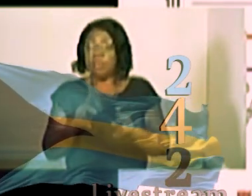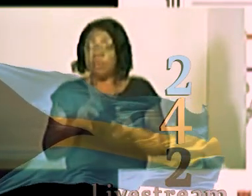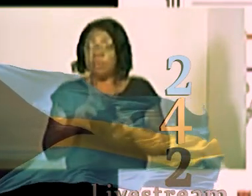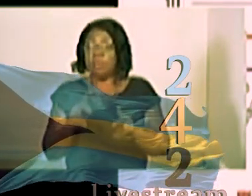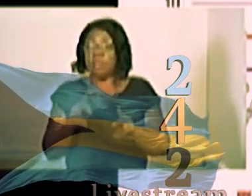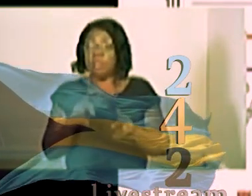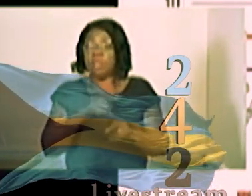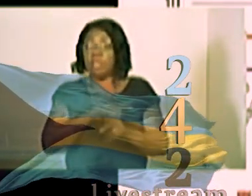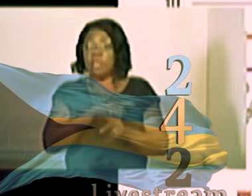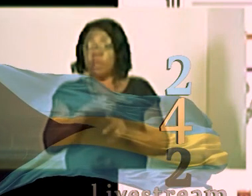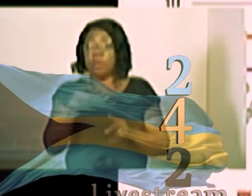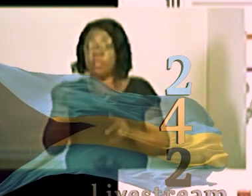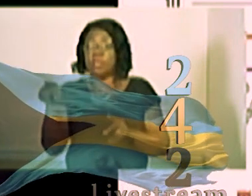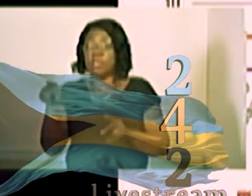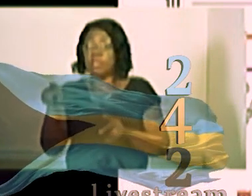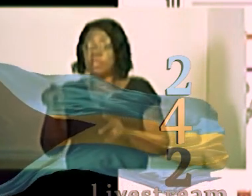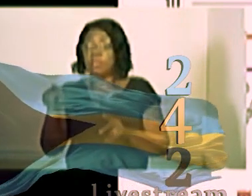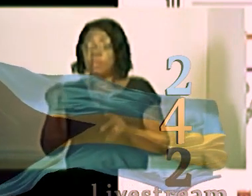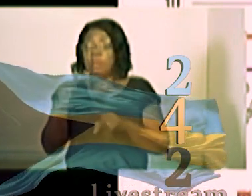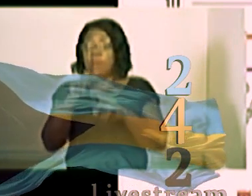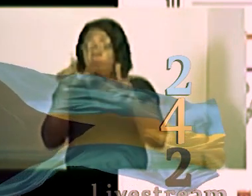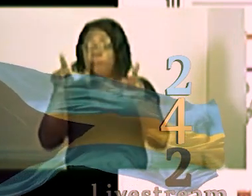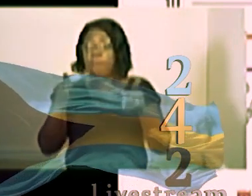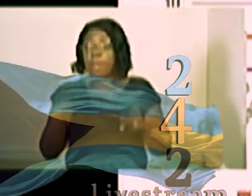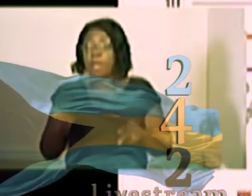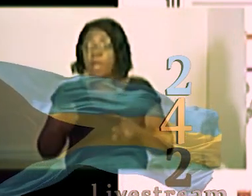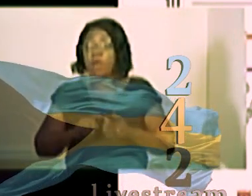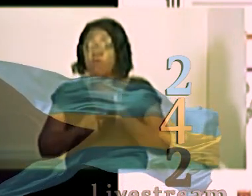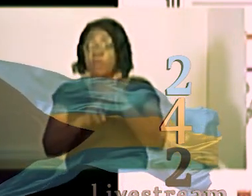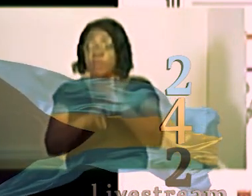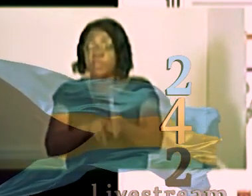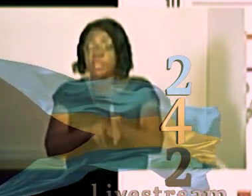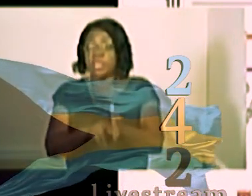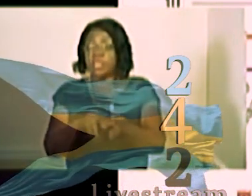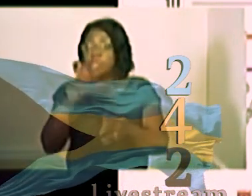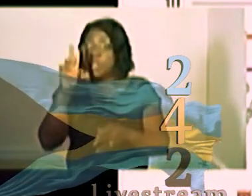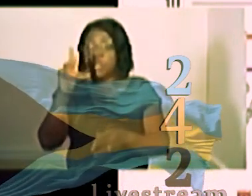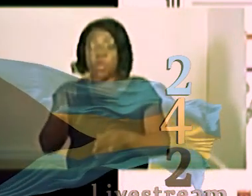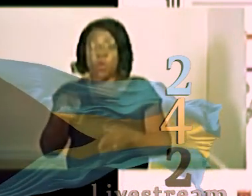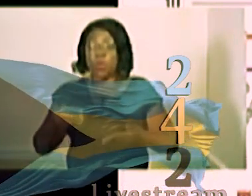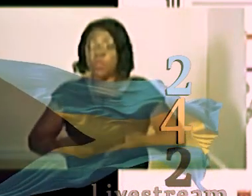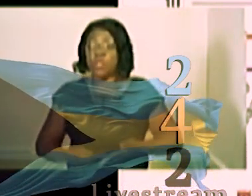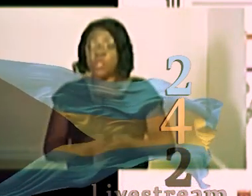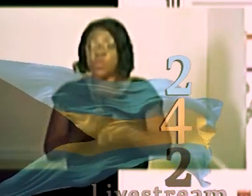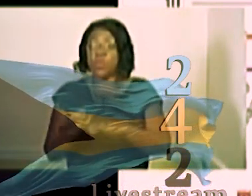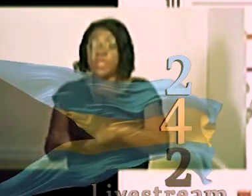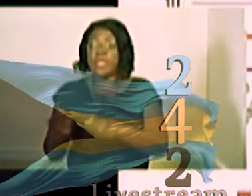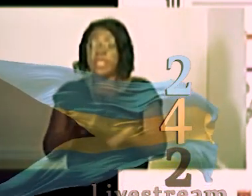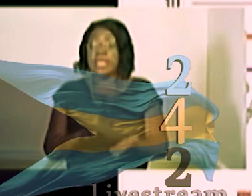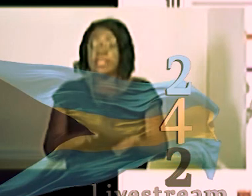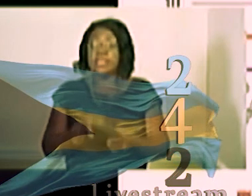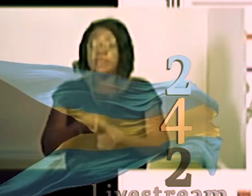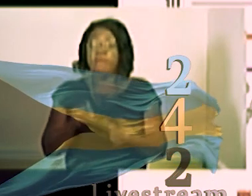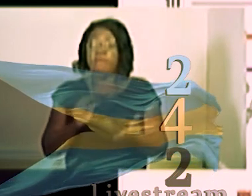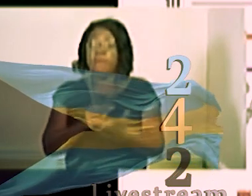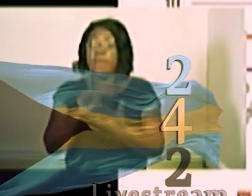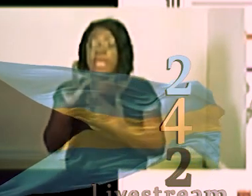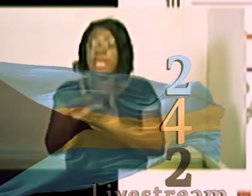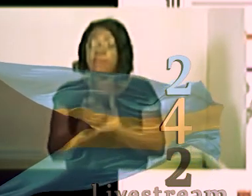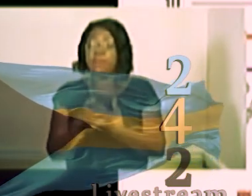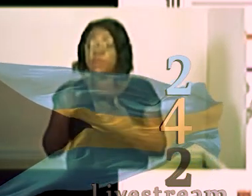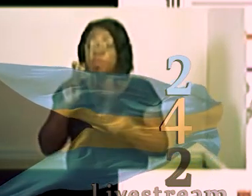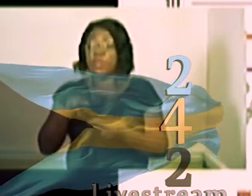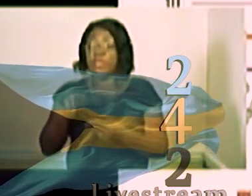horizontal bar represents no new deaths from April